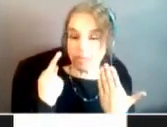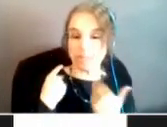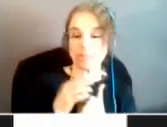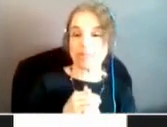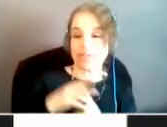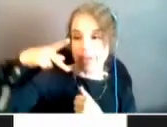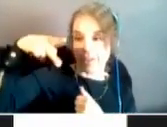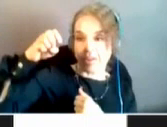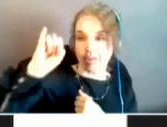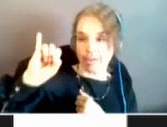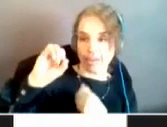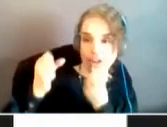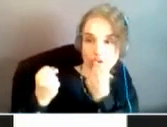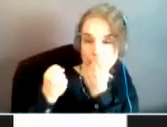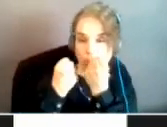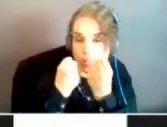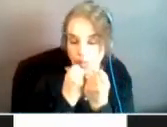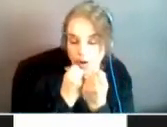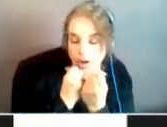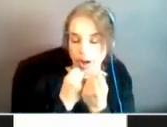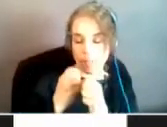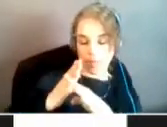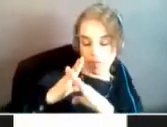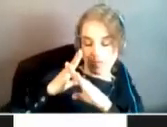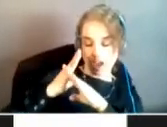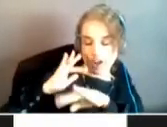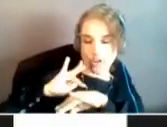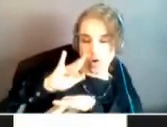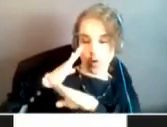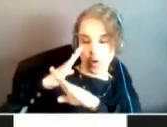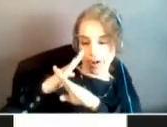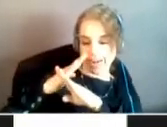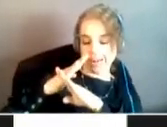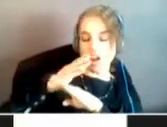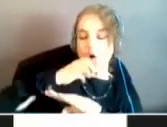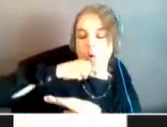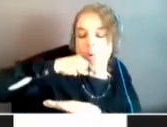offer supports through prevention and early intervention. So the Older Adult System of